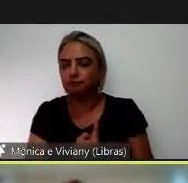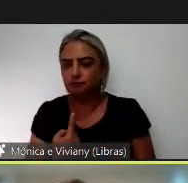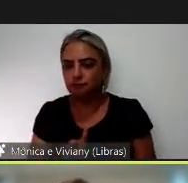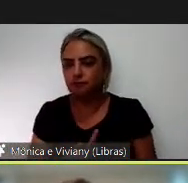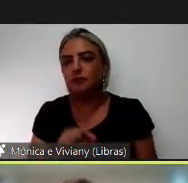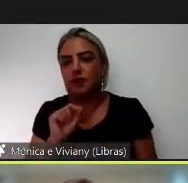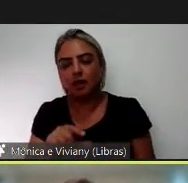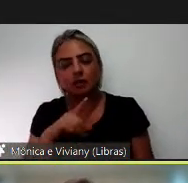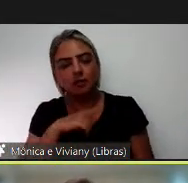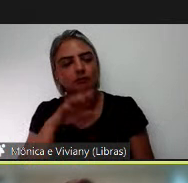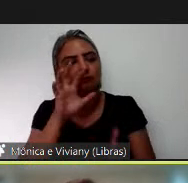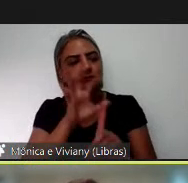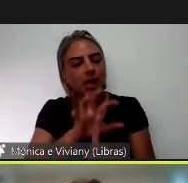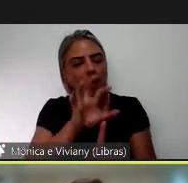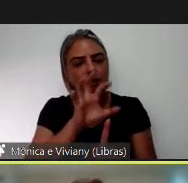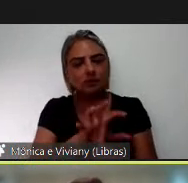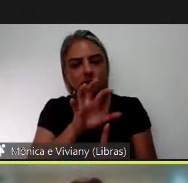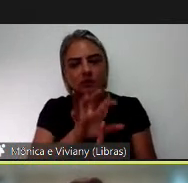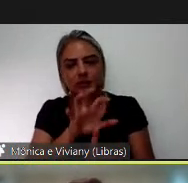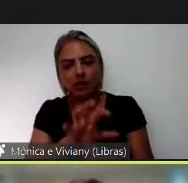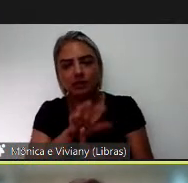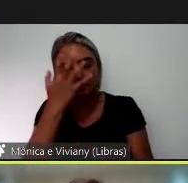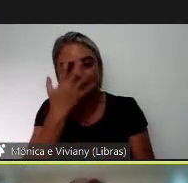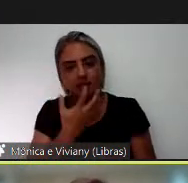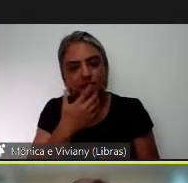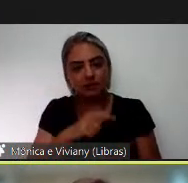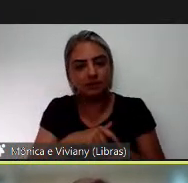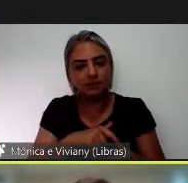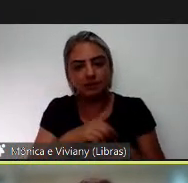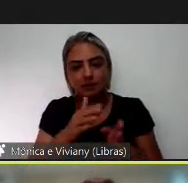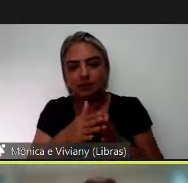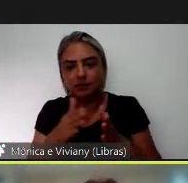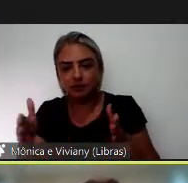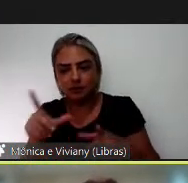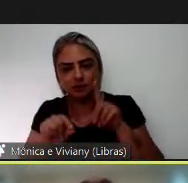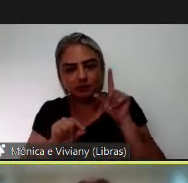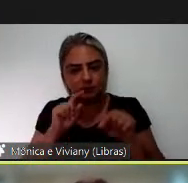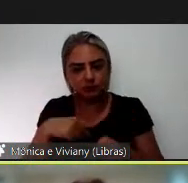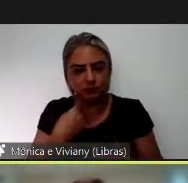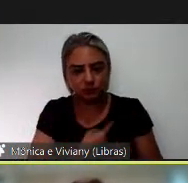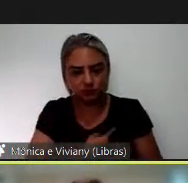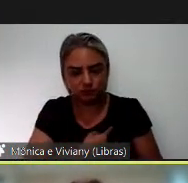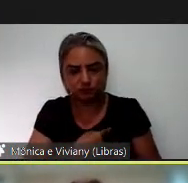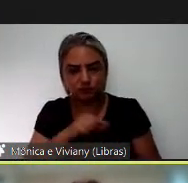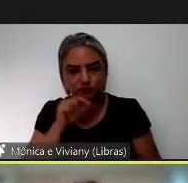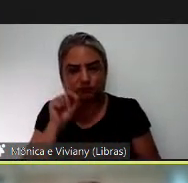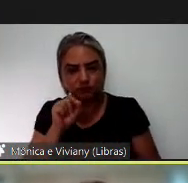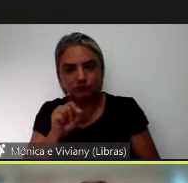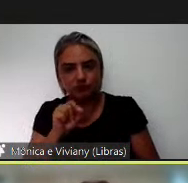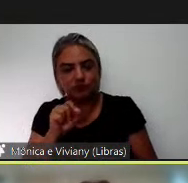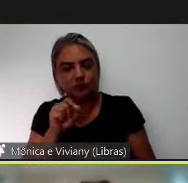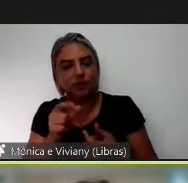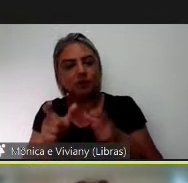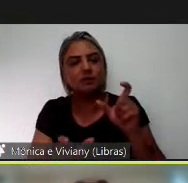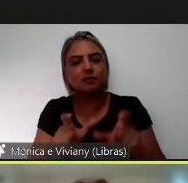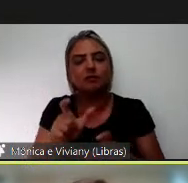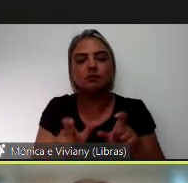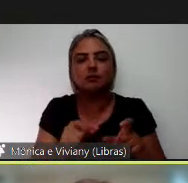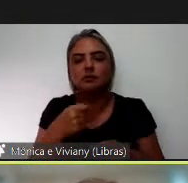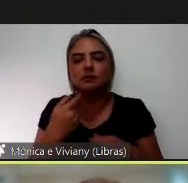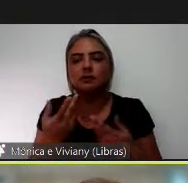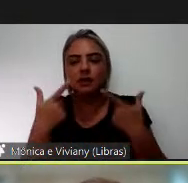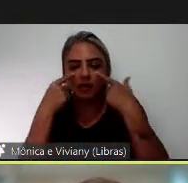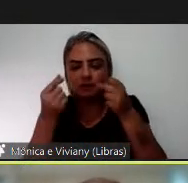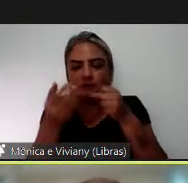go beyond individual issues, and this has been impacting severely the chronic diseases. And then it is these